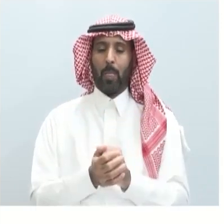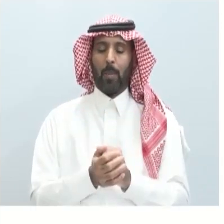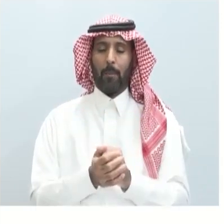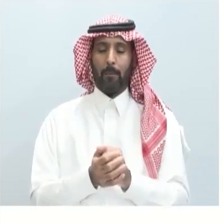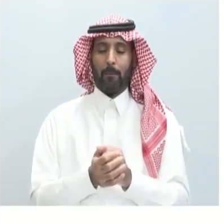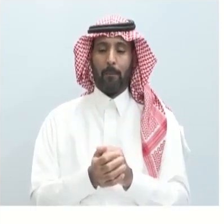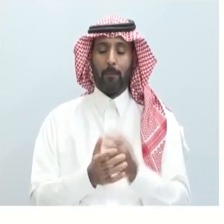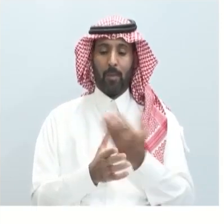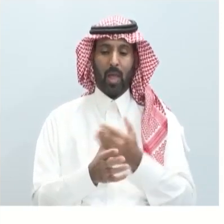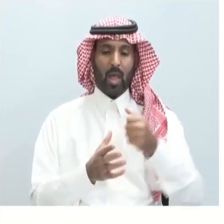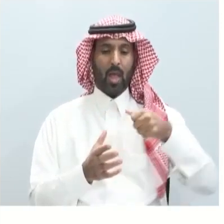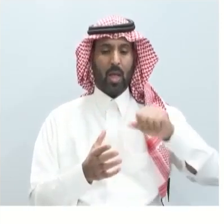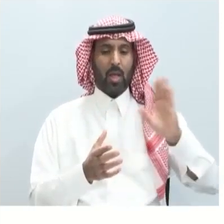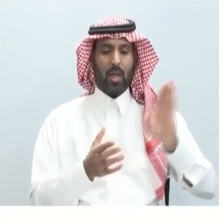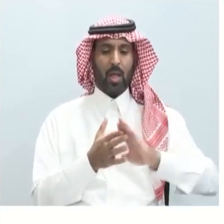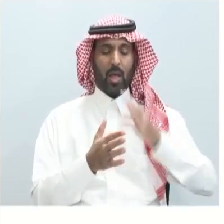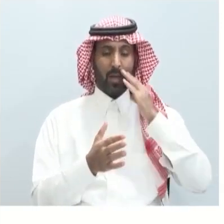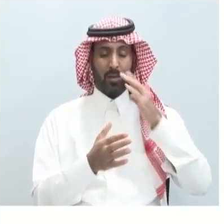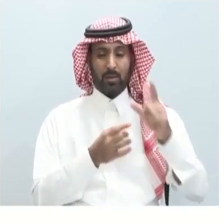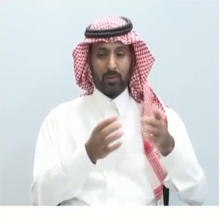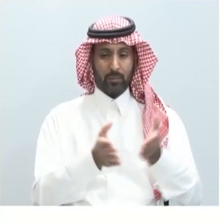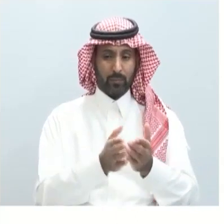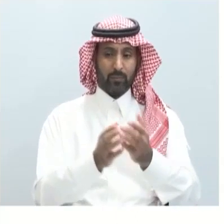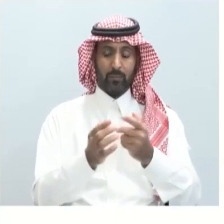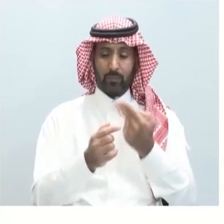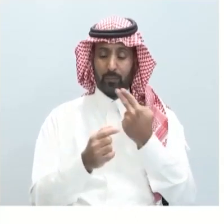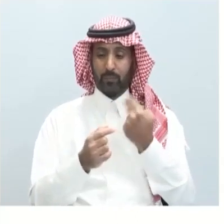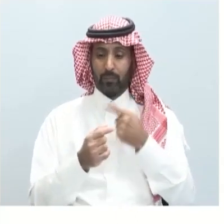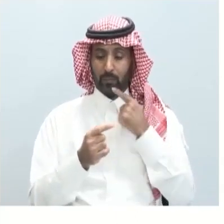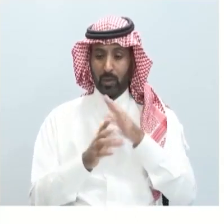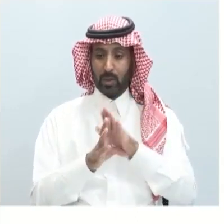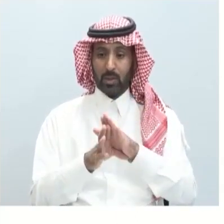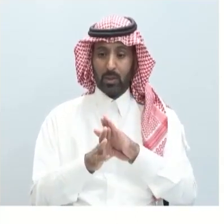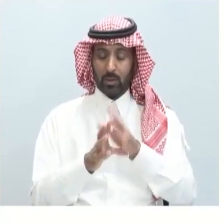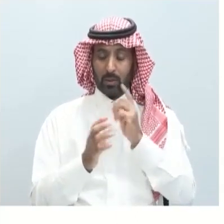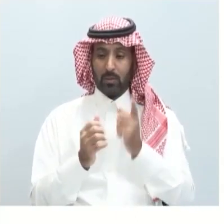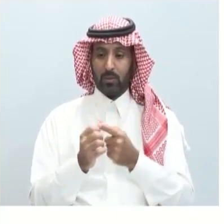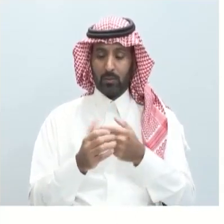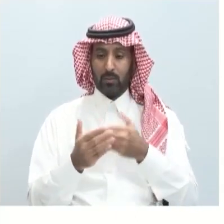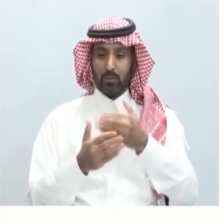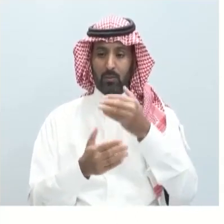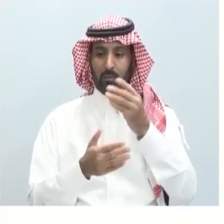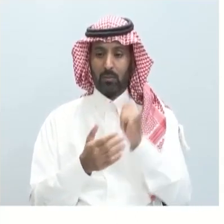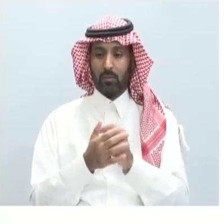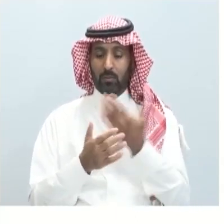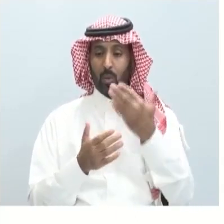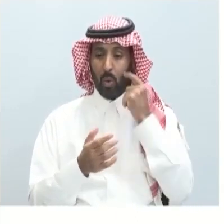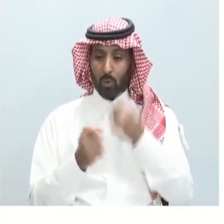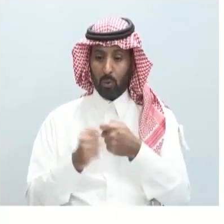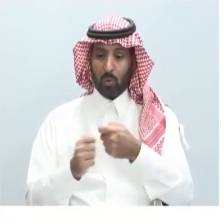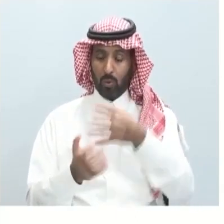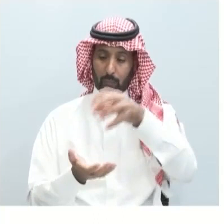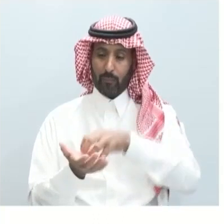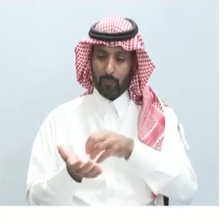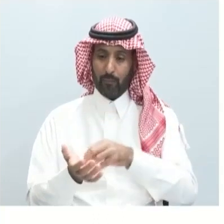Factors include A, streamlined government services that encourage the setting up of new businesses and